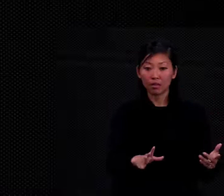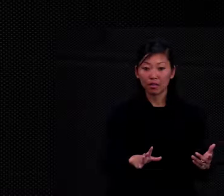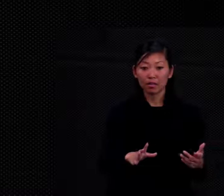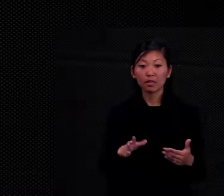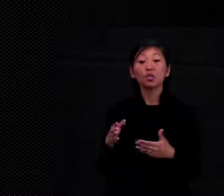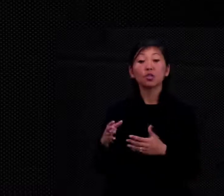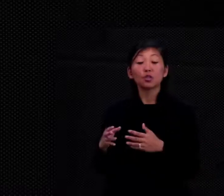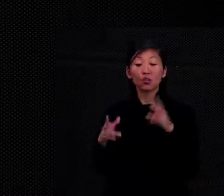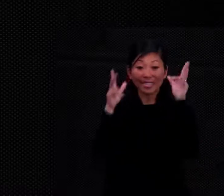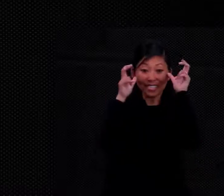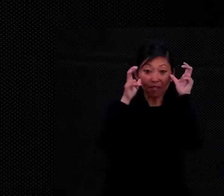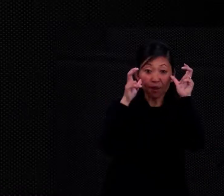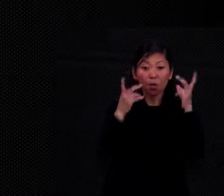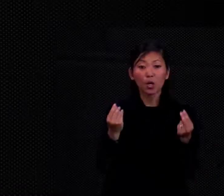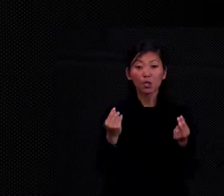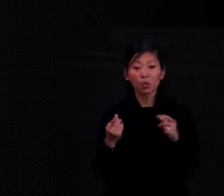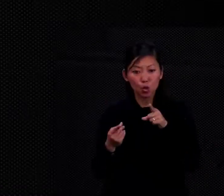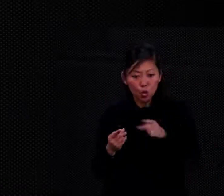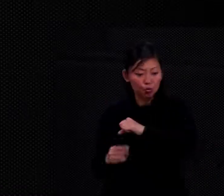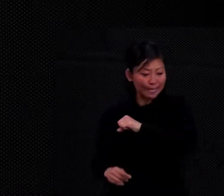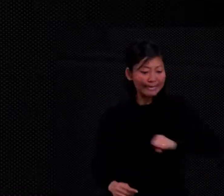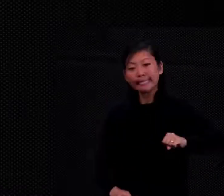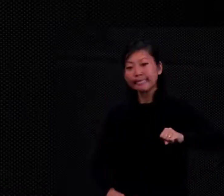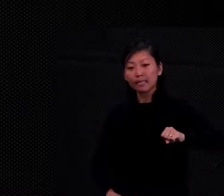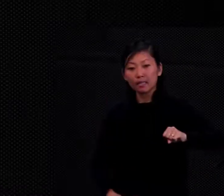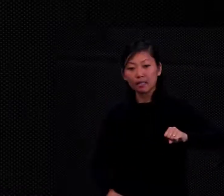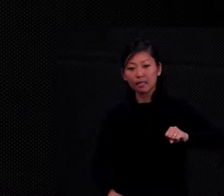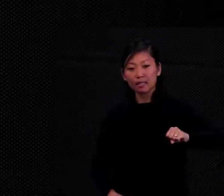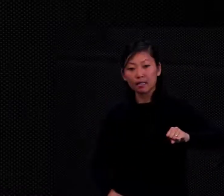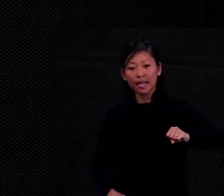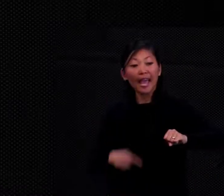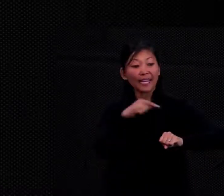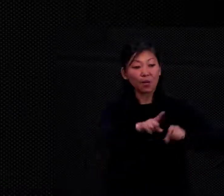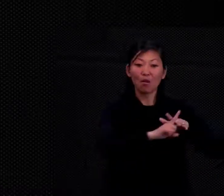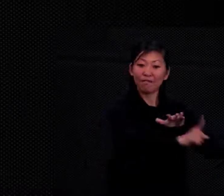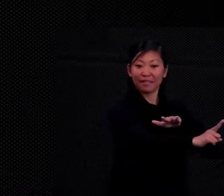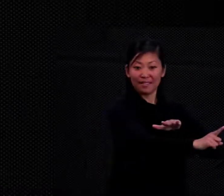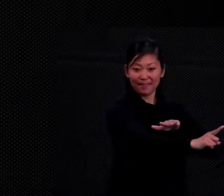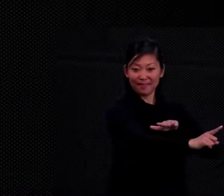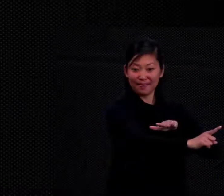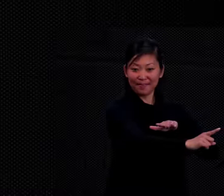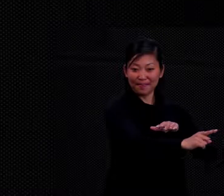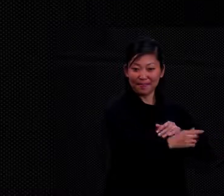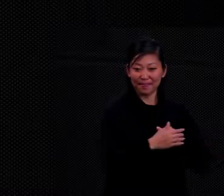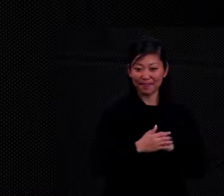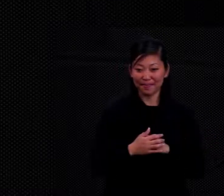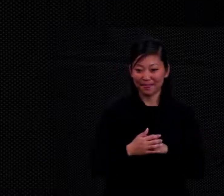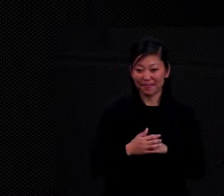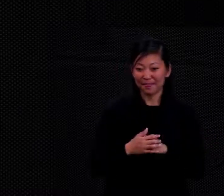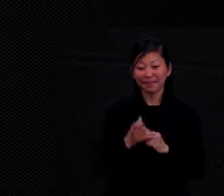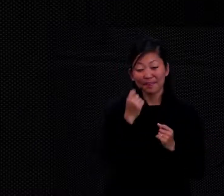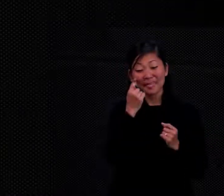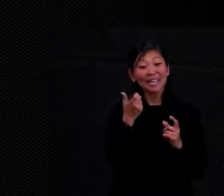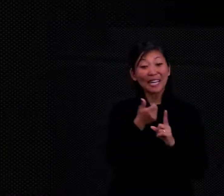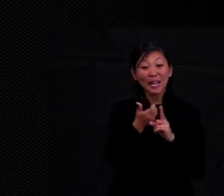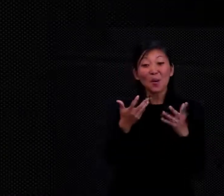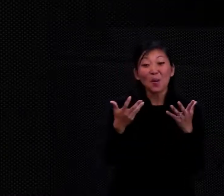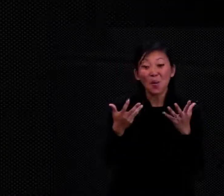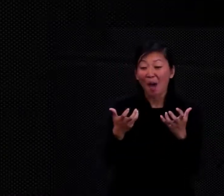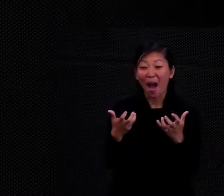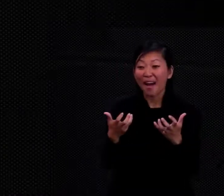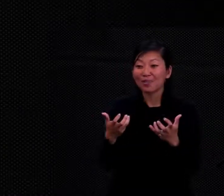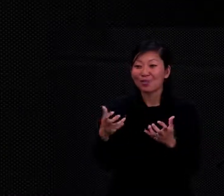Resist the devil, and he will flee. He would like nothing more than to turn a